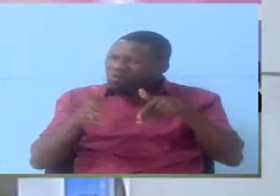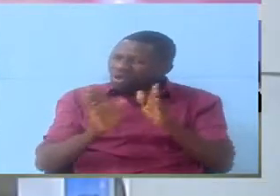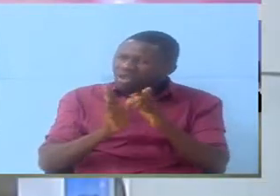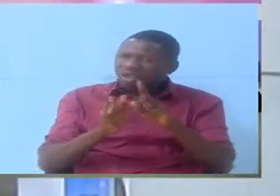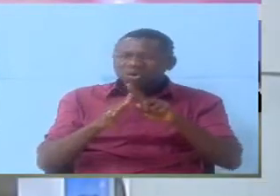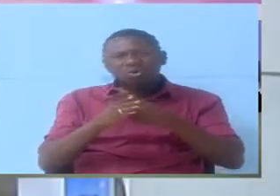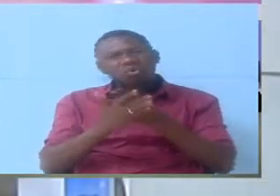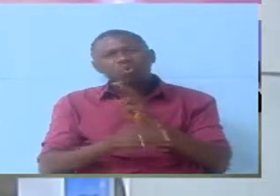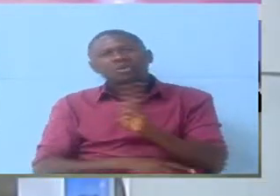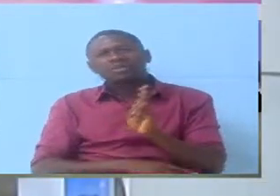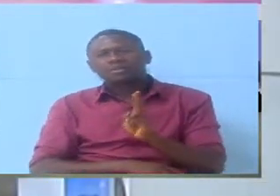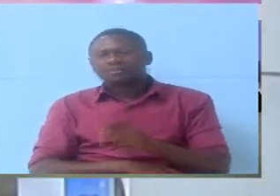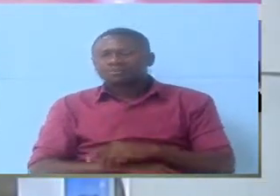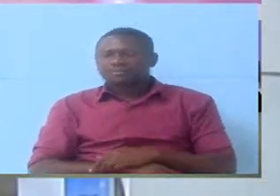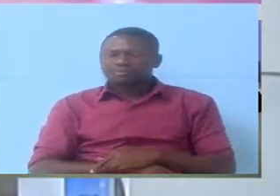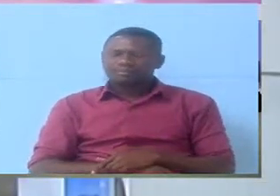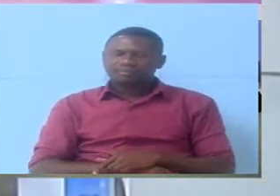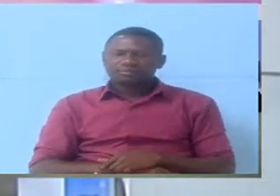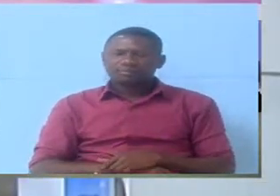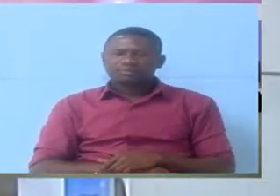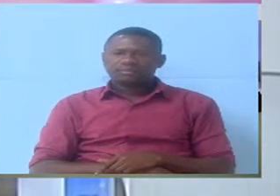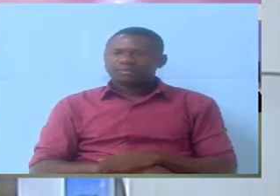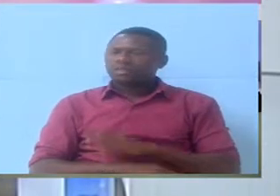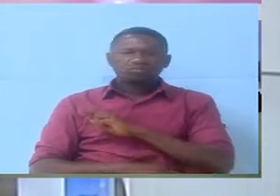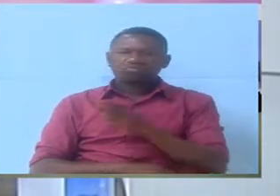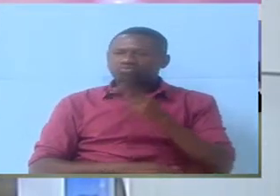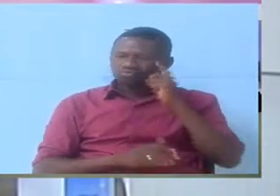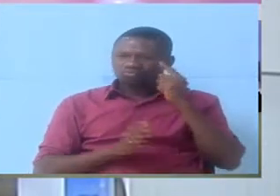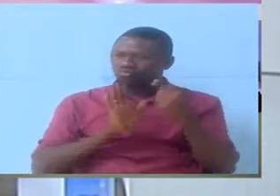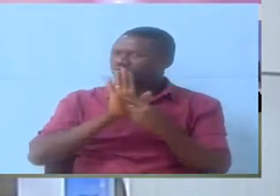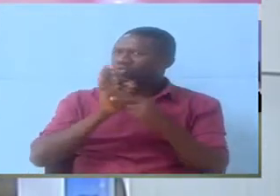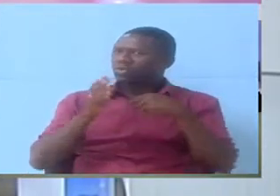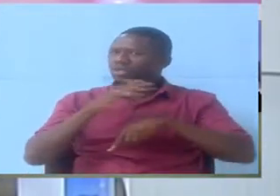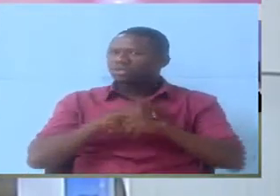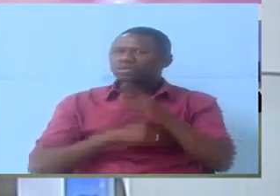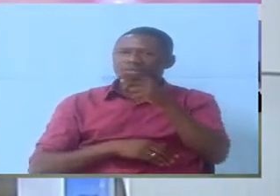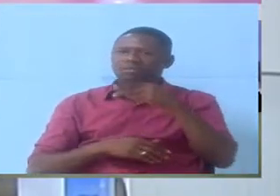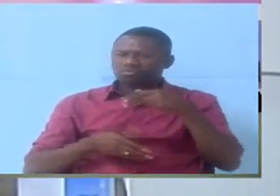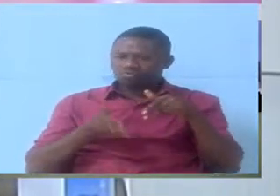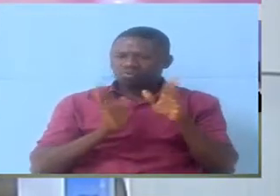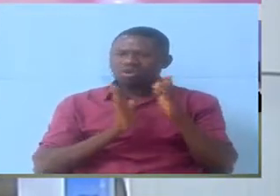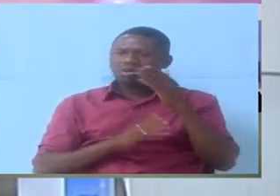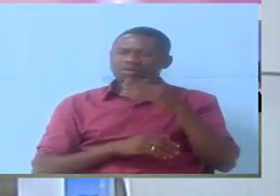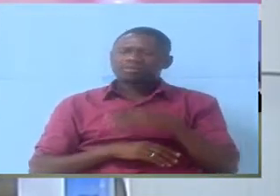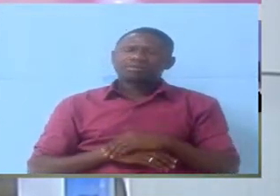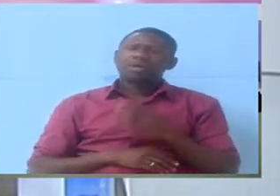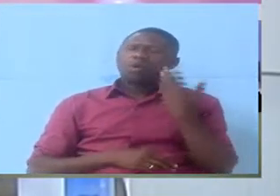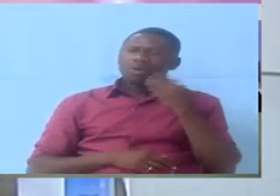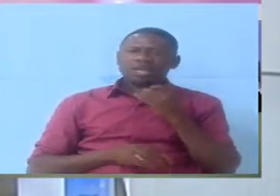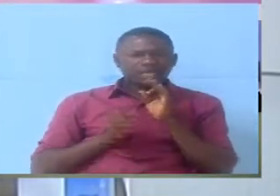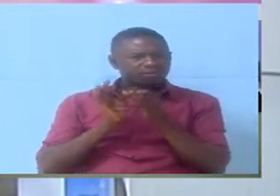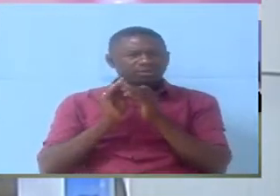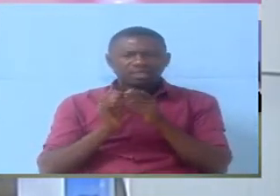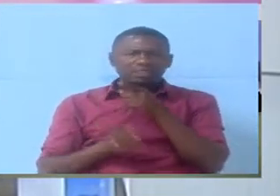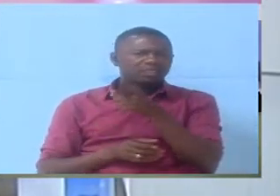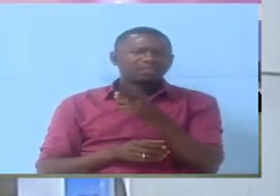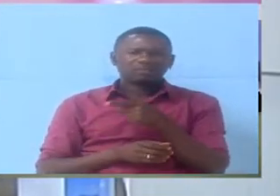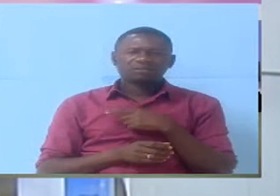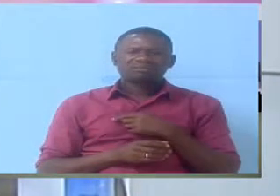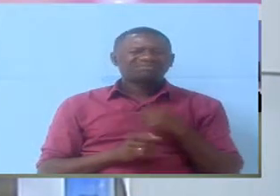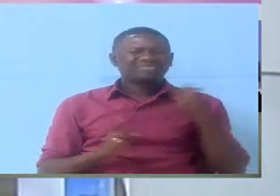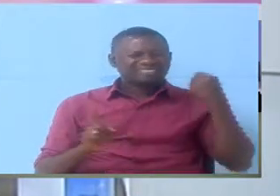him. When I just spoke to him, I said this is foul